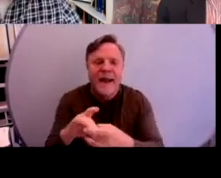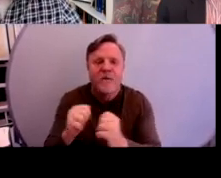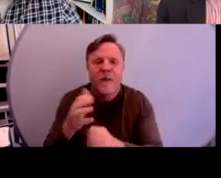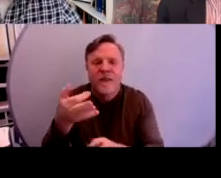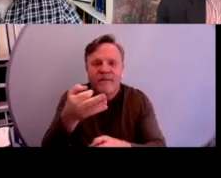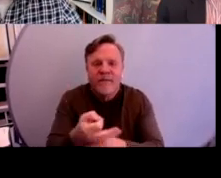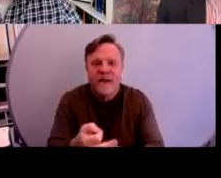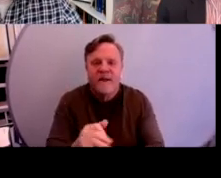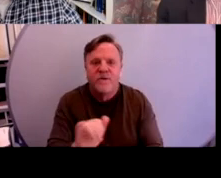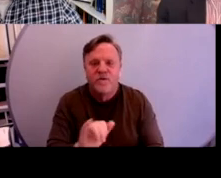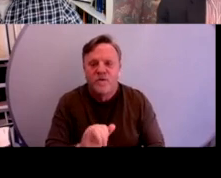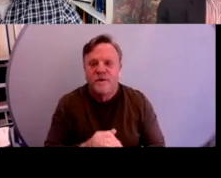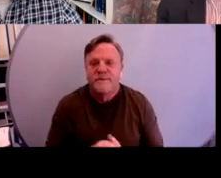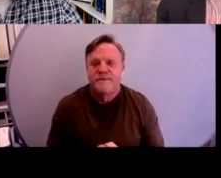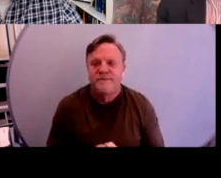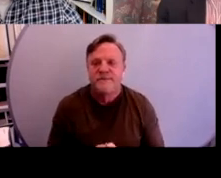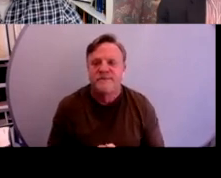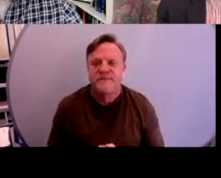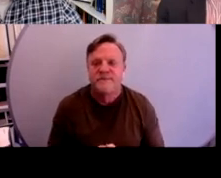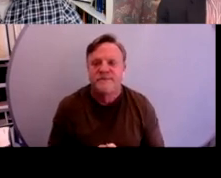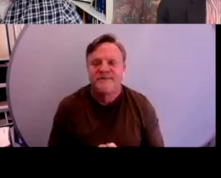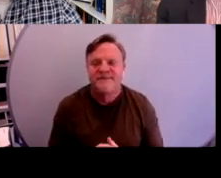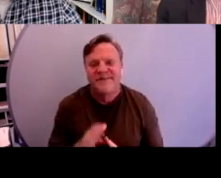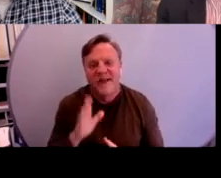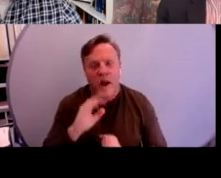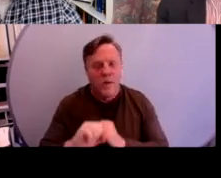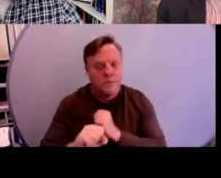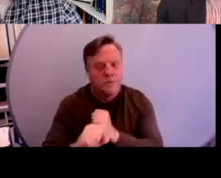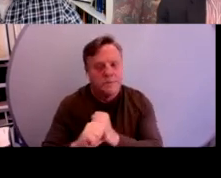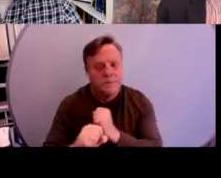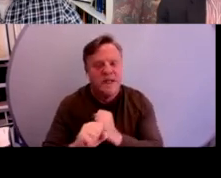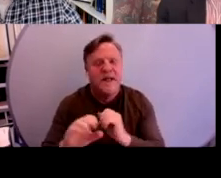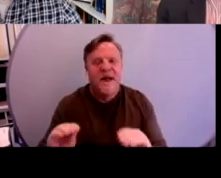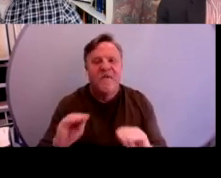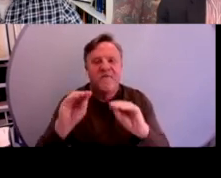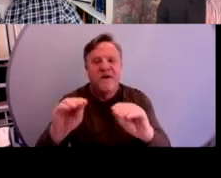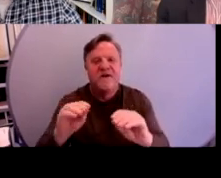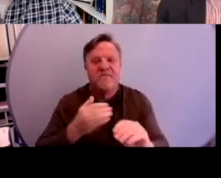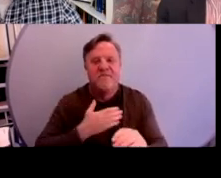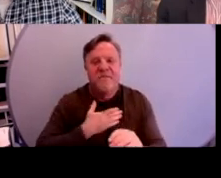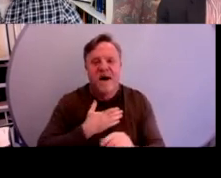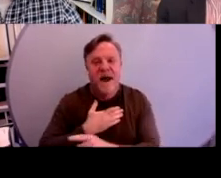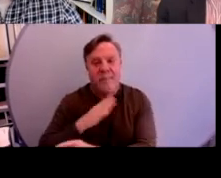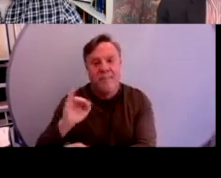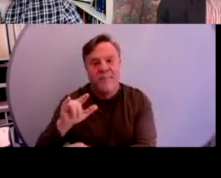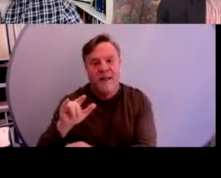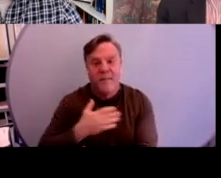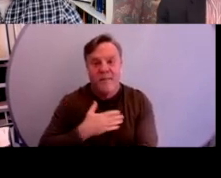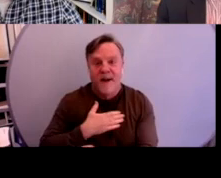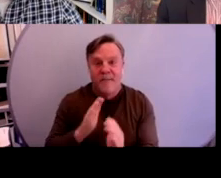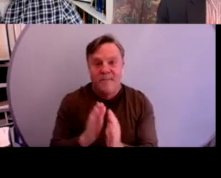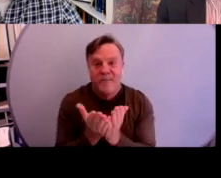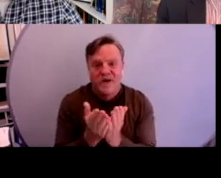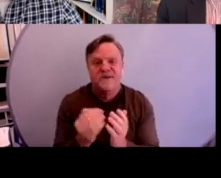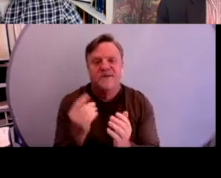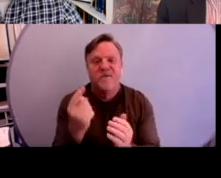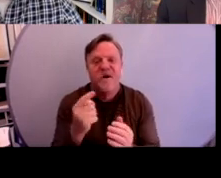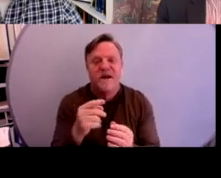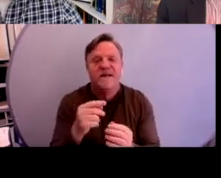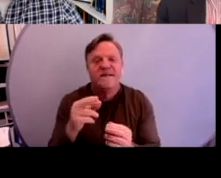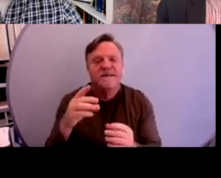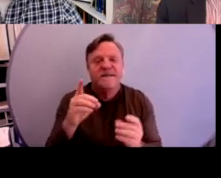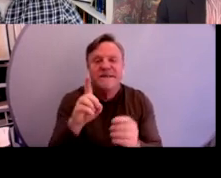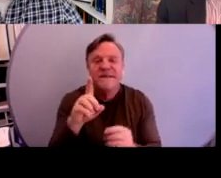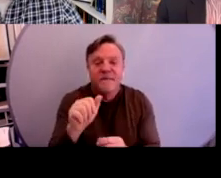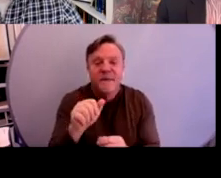well. As a shameless plug, I'll put up Bill and my books here as well. So one is Disability and Spirituality,